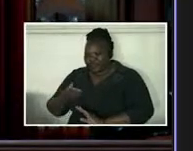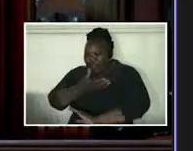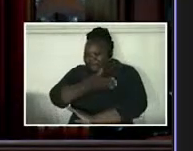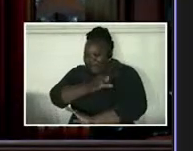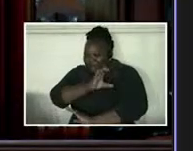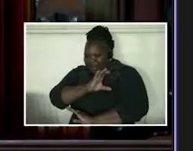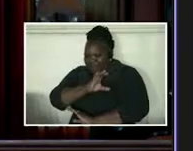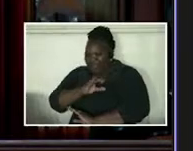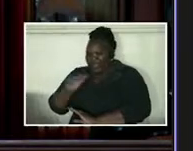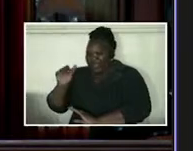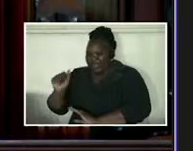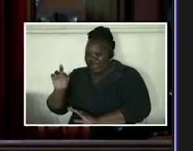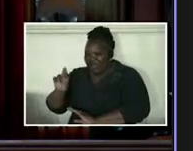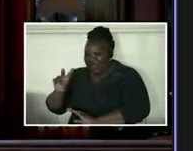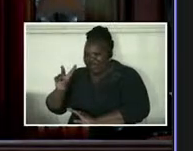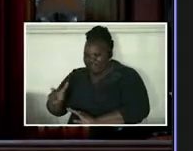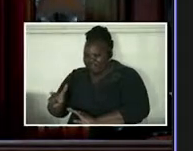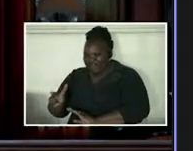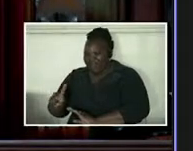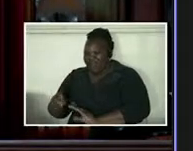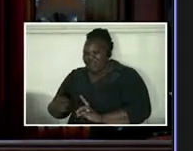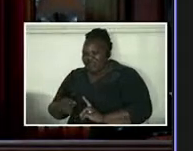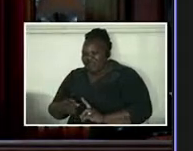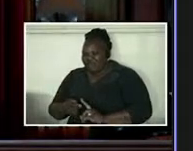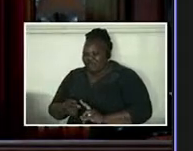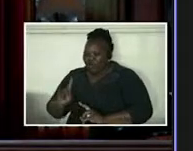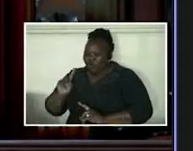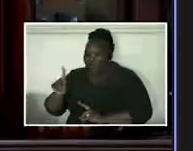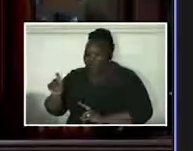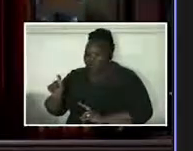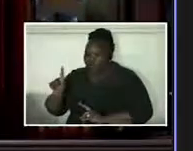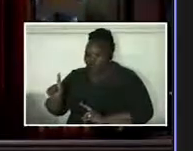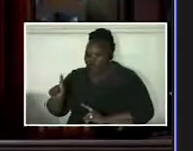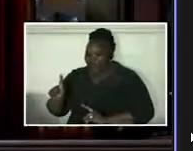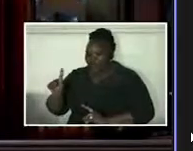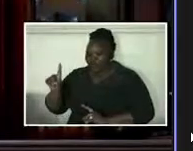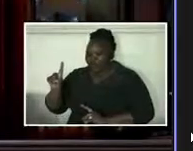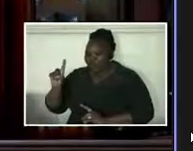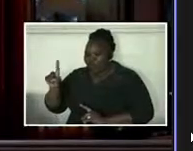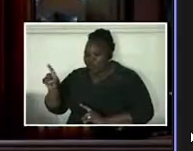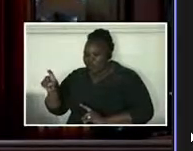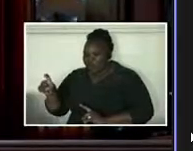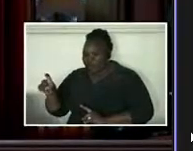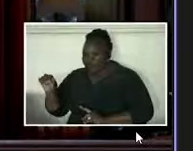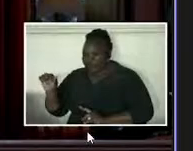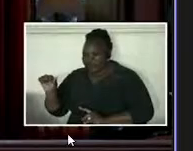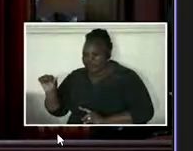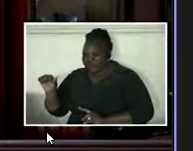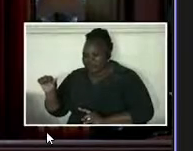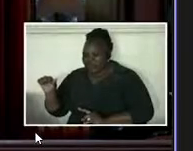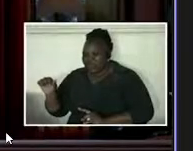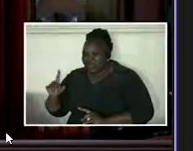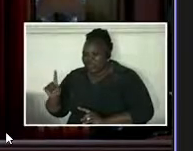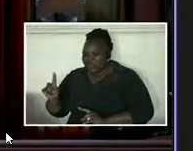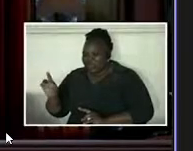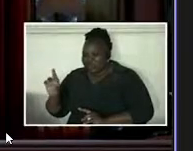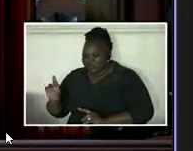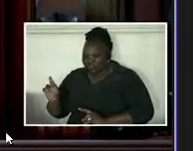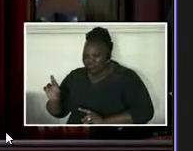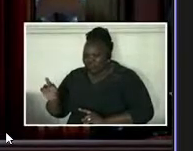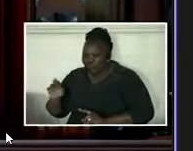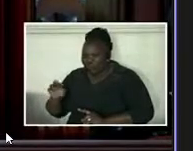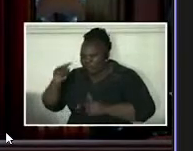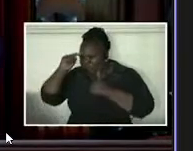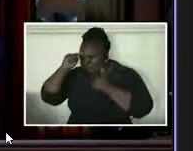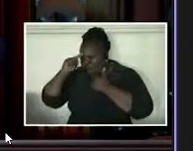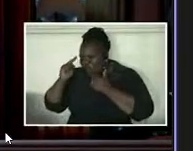treatment from 1.5 million to 1.7 million by 2022.23 the concerns and resolutions the members of the portfolio committee have